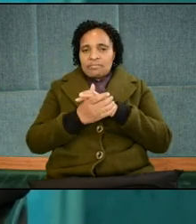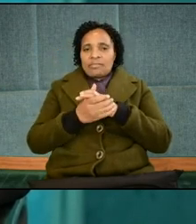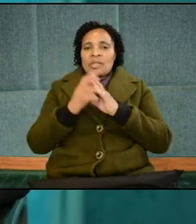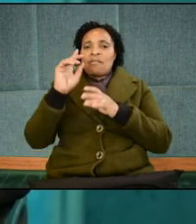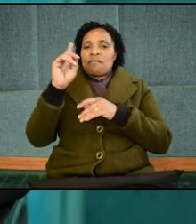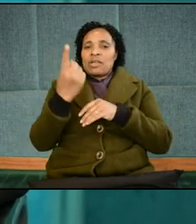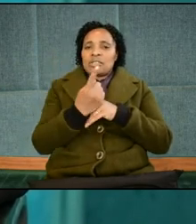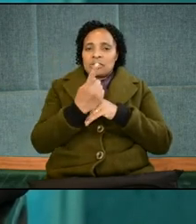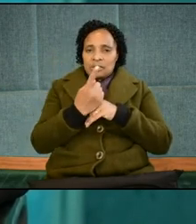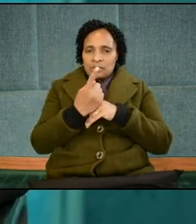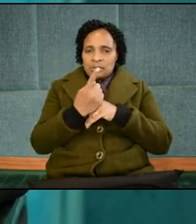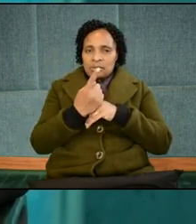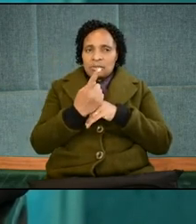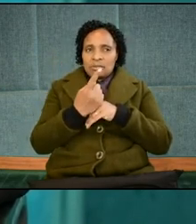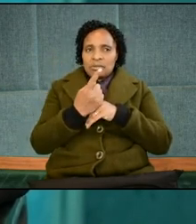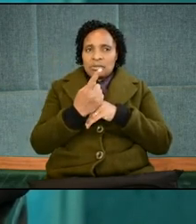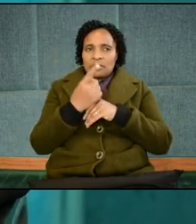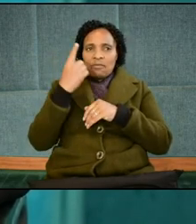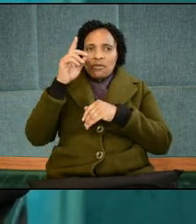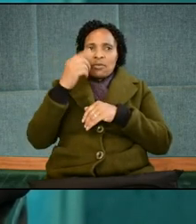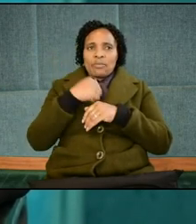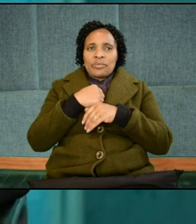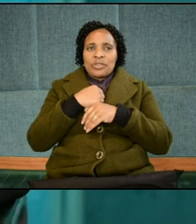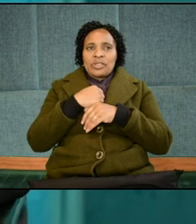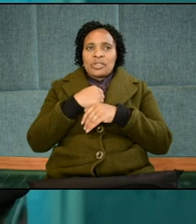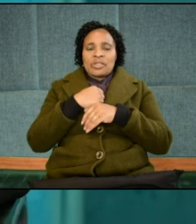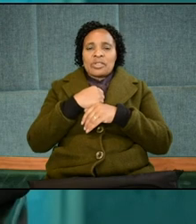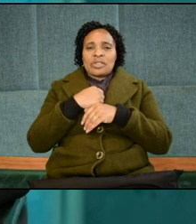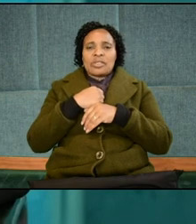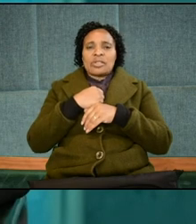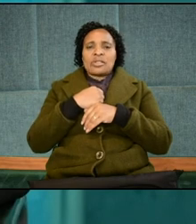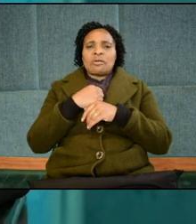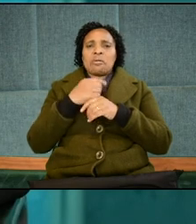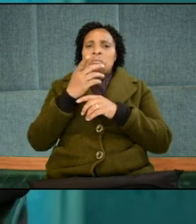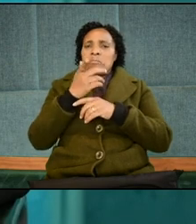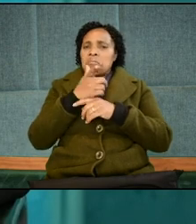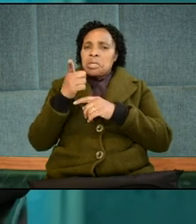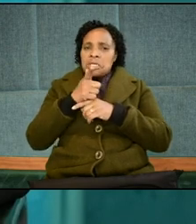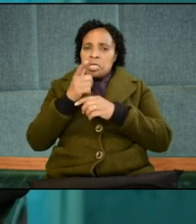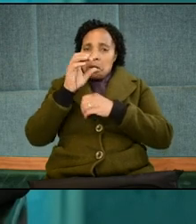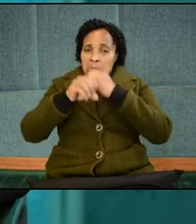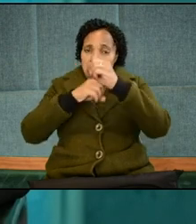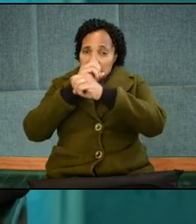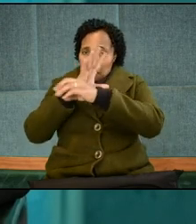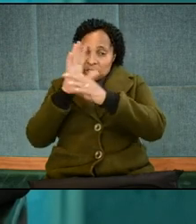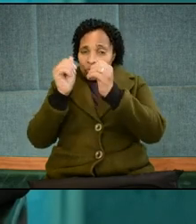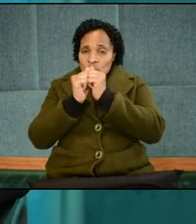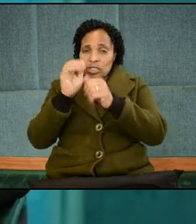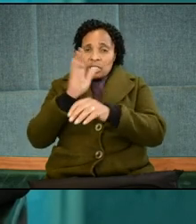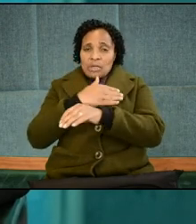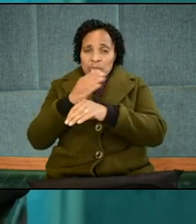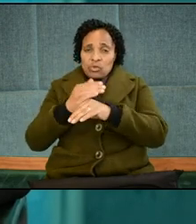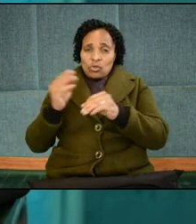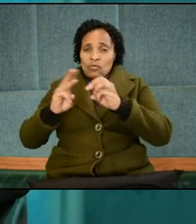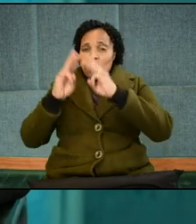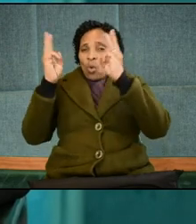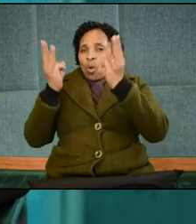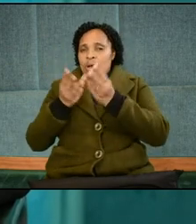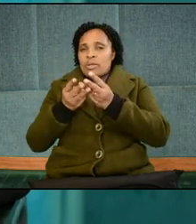one for me is media, movies and music of worldly